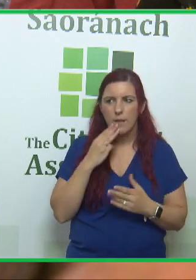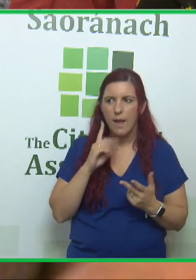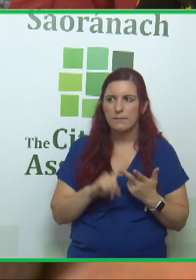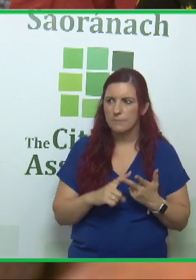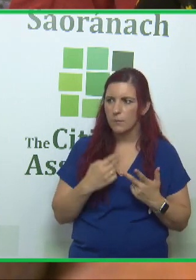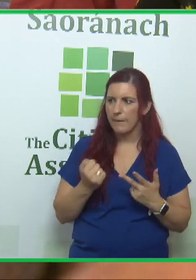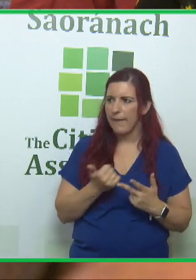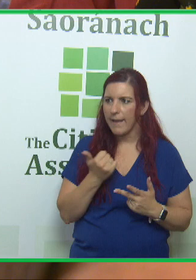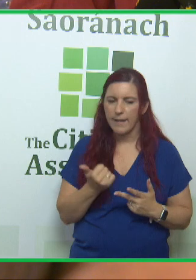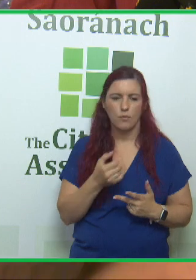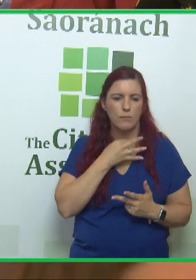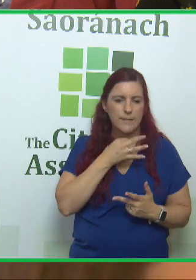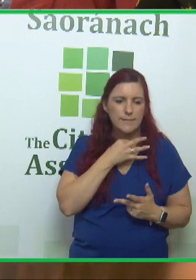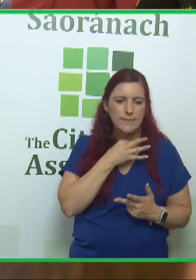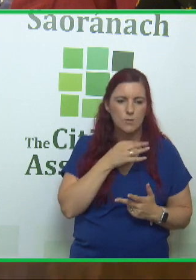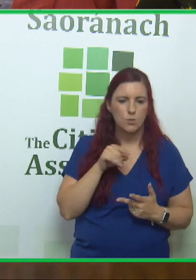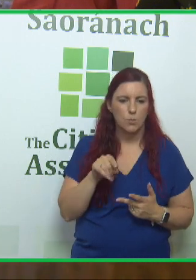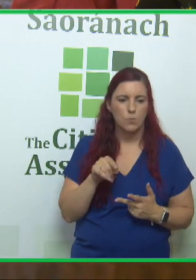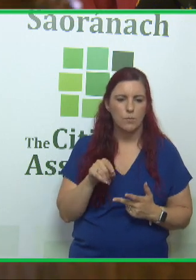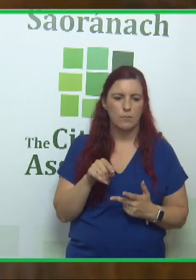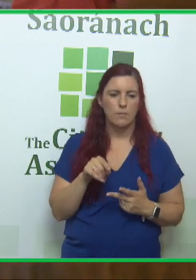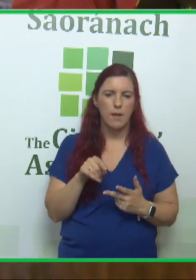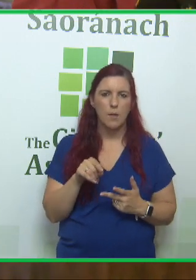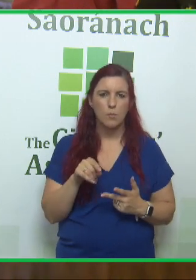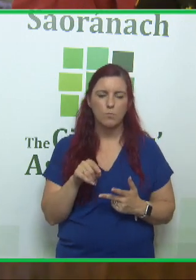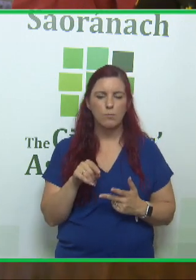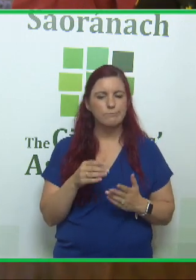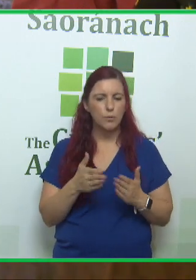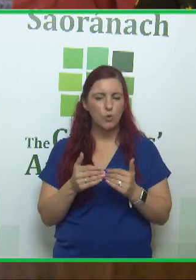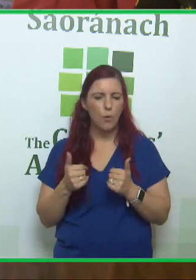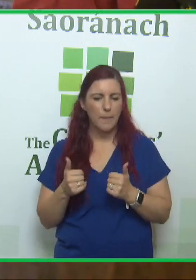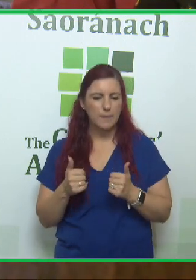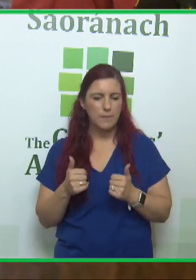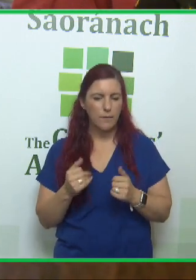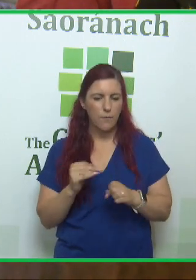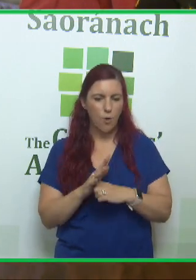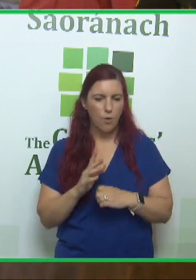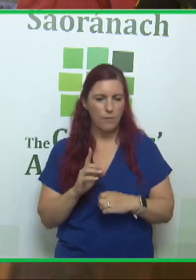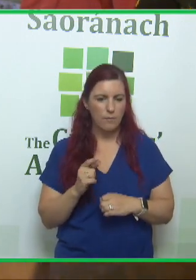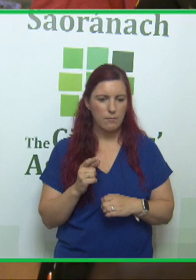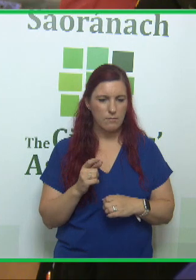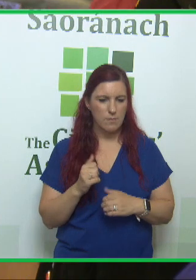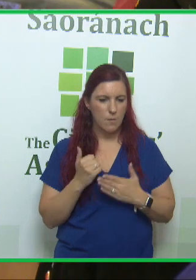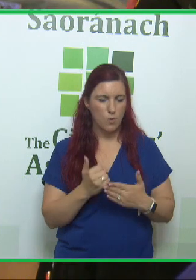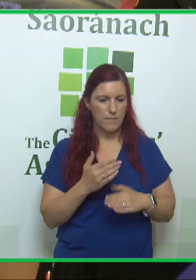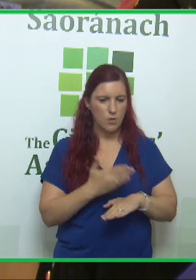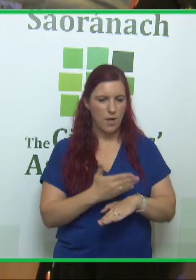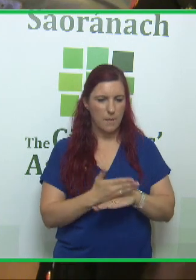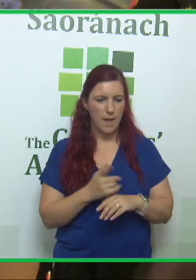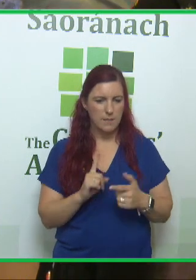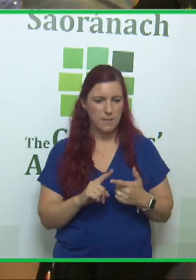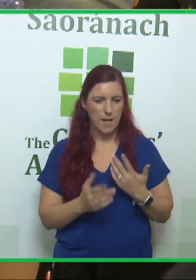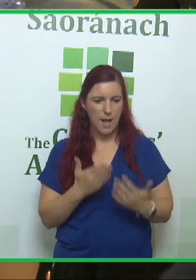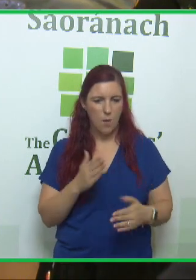there any risks to leave like inexperienced volunteers to do the drug support jobs? And